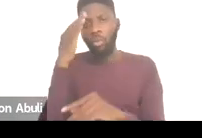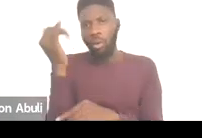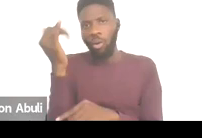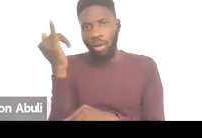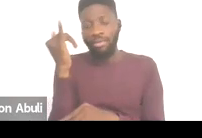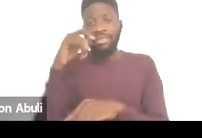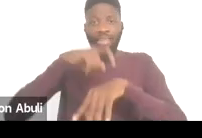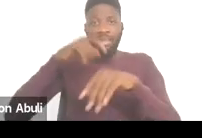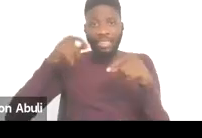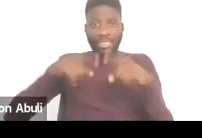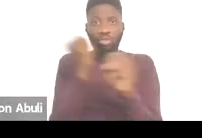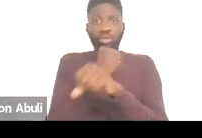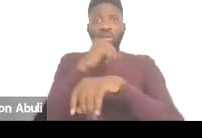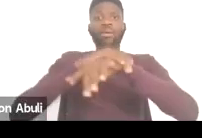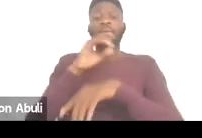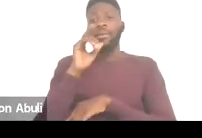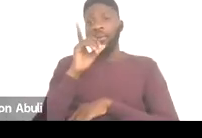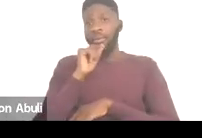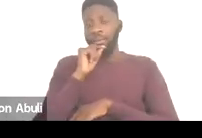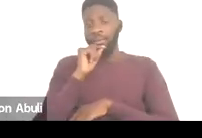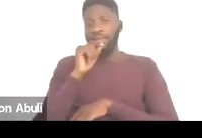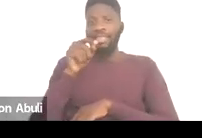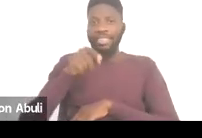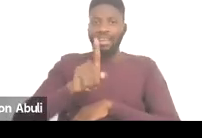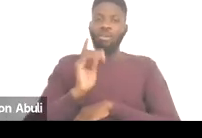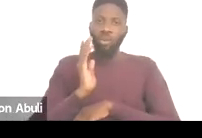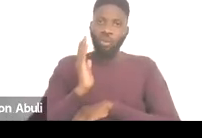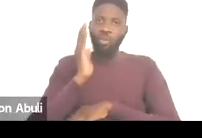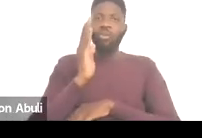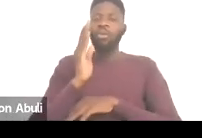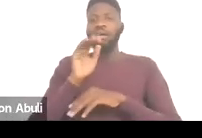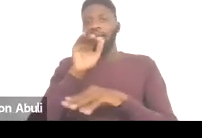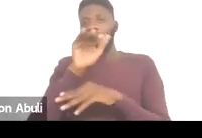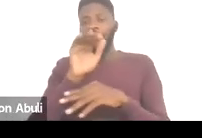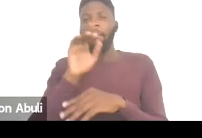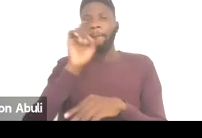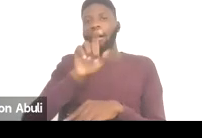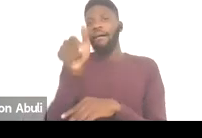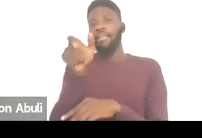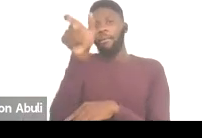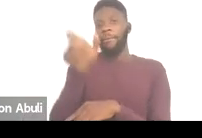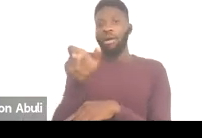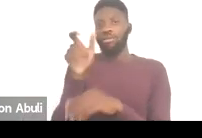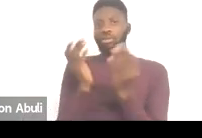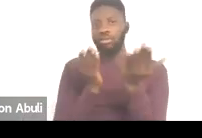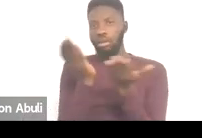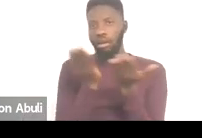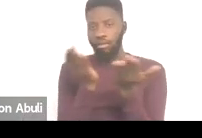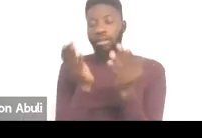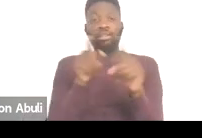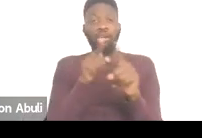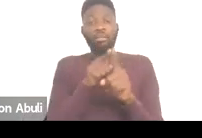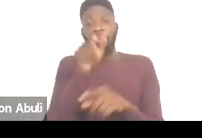job, you will be required to be serving someone else. And the person that